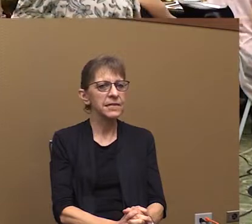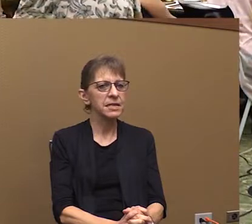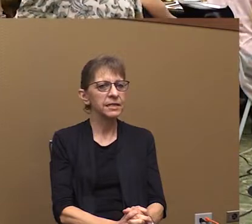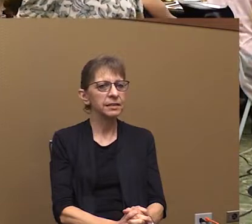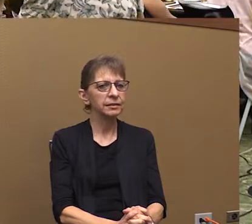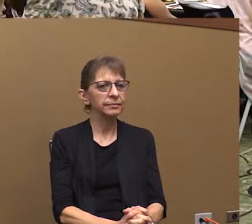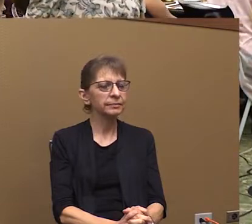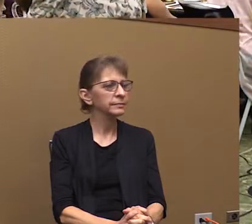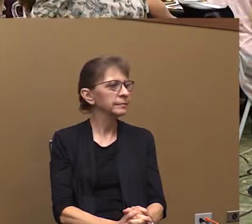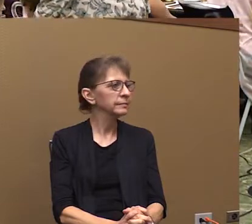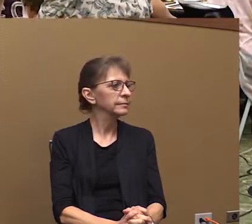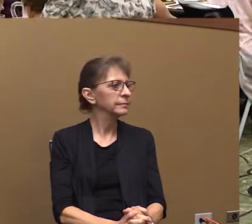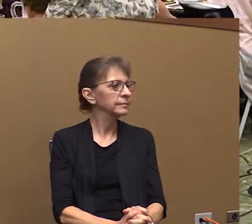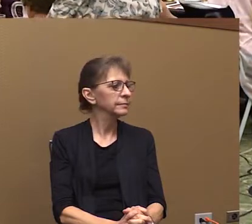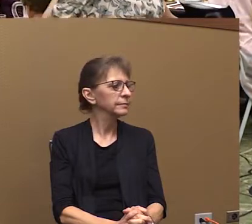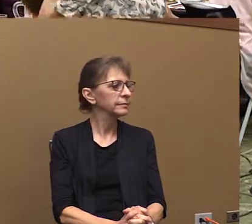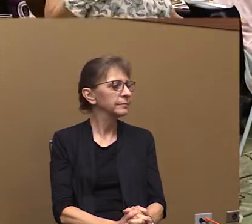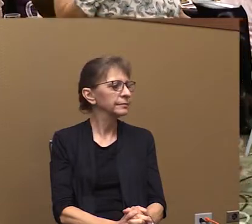Oops.